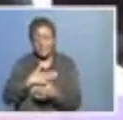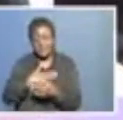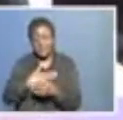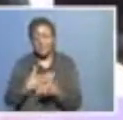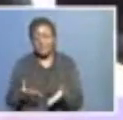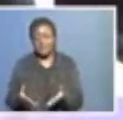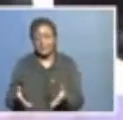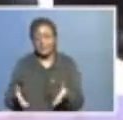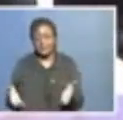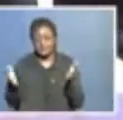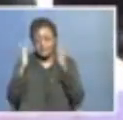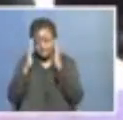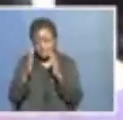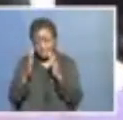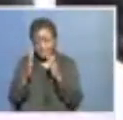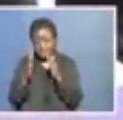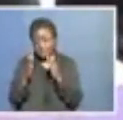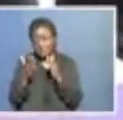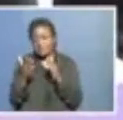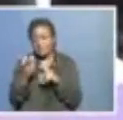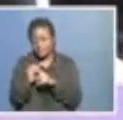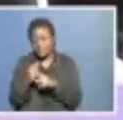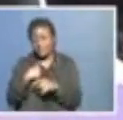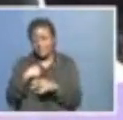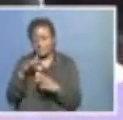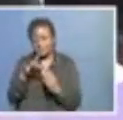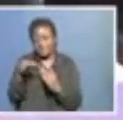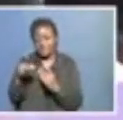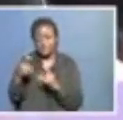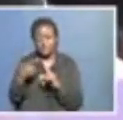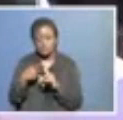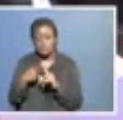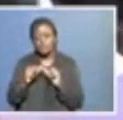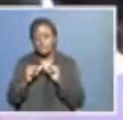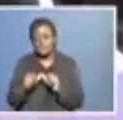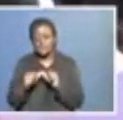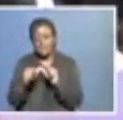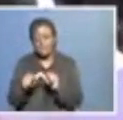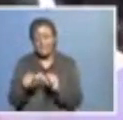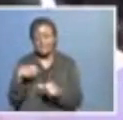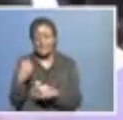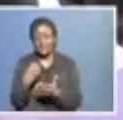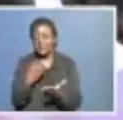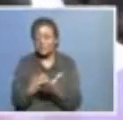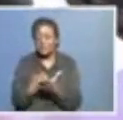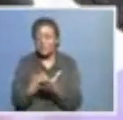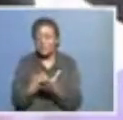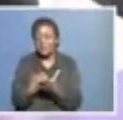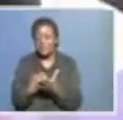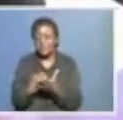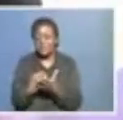court elected, is to stabilize our economy and our fiscal affairs, which has been in shambles. That is